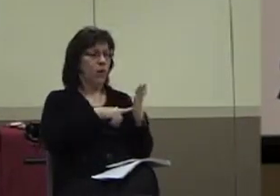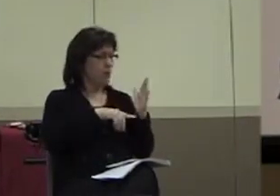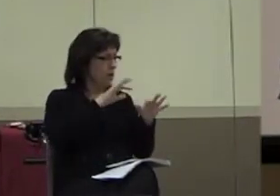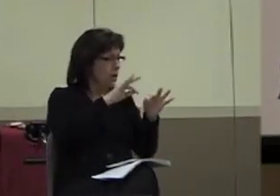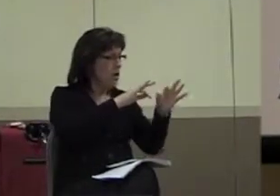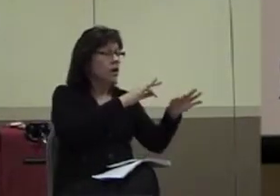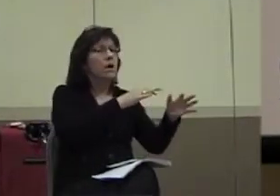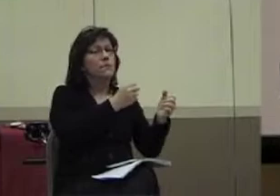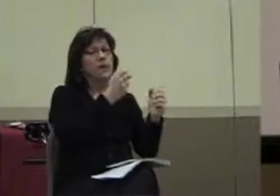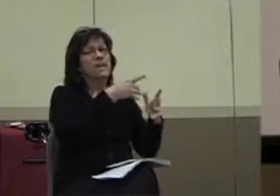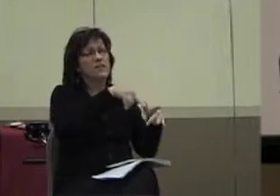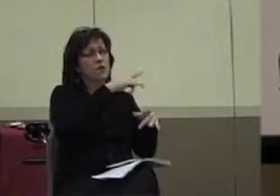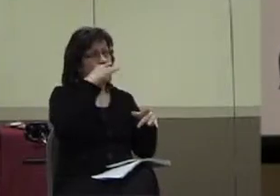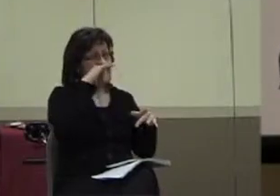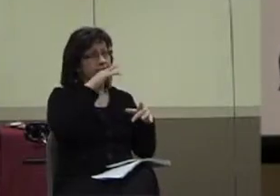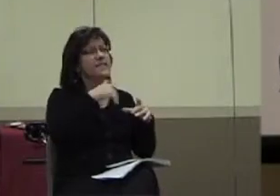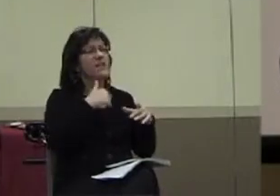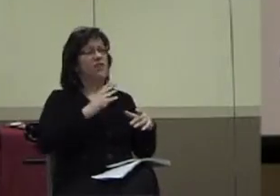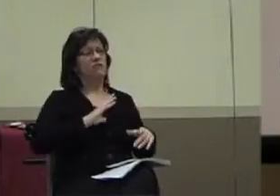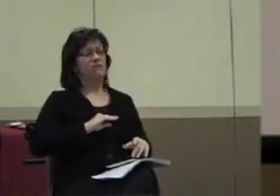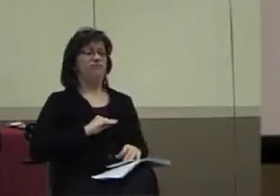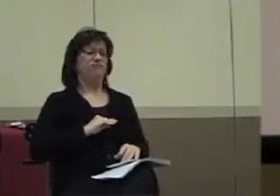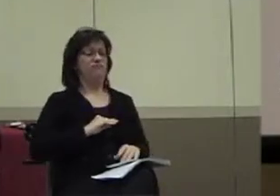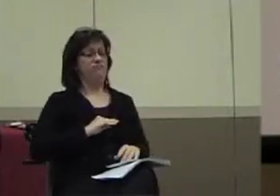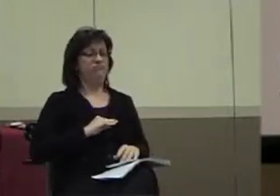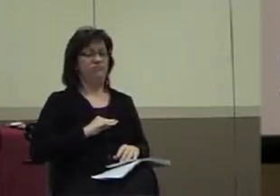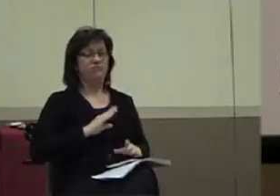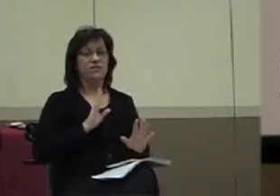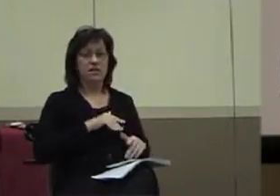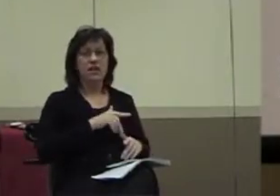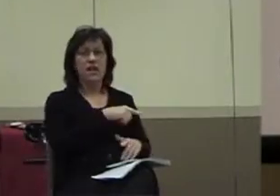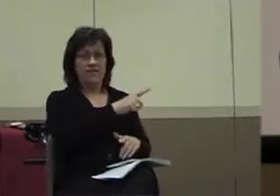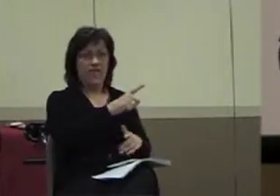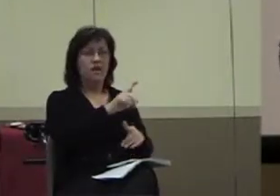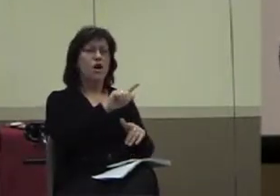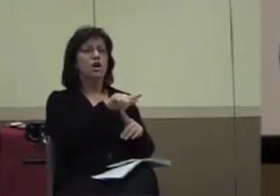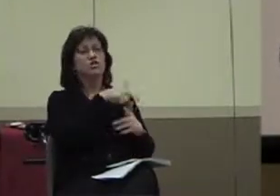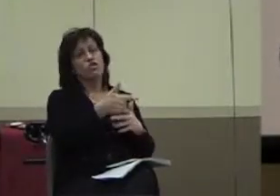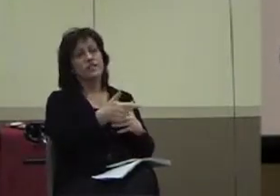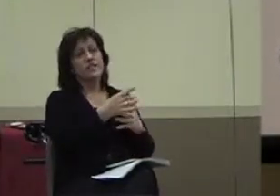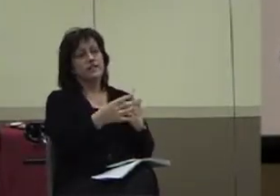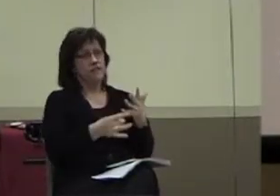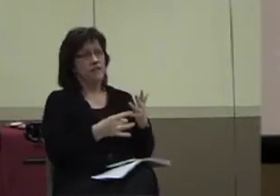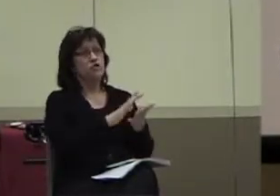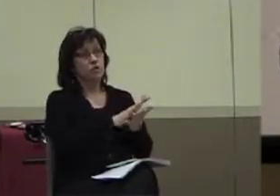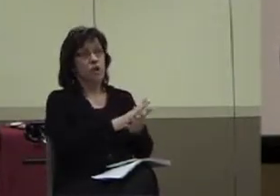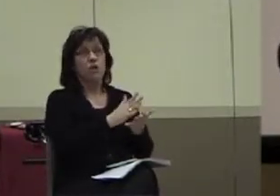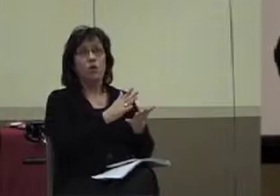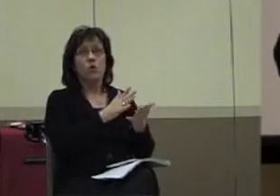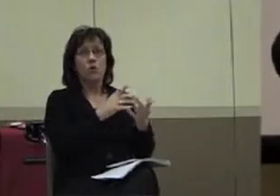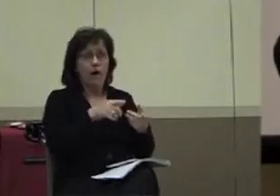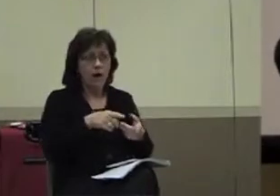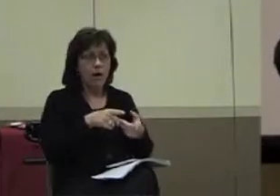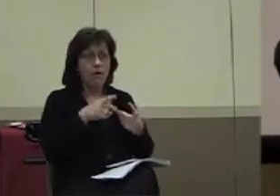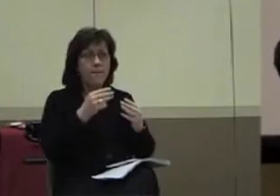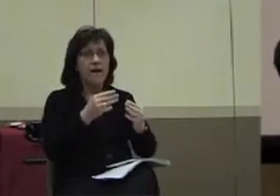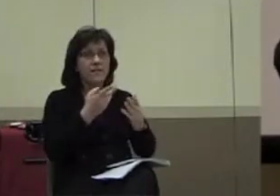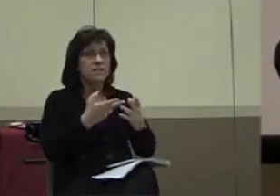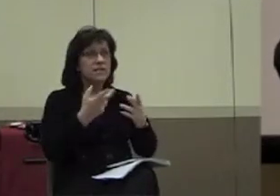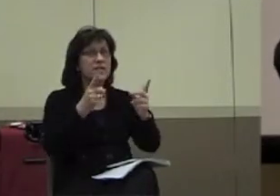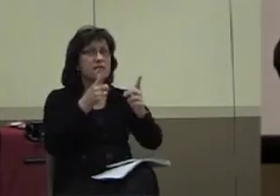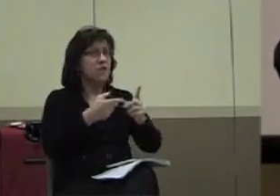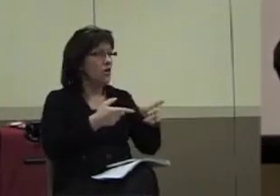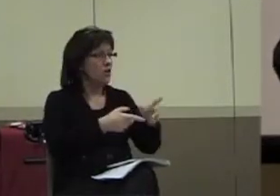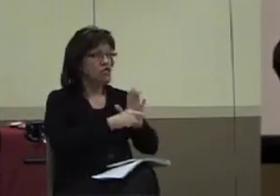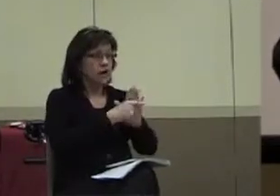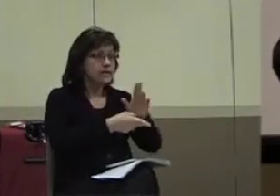self-esteem at the alternative school. What we found was it was so successful that kids' grades went up. And when their grades went up, they felt more confident